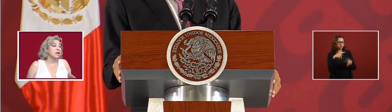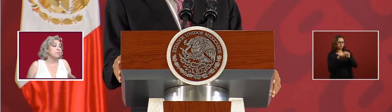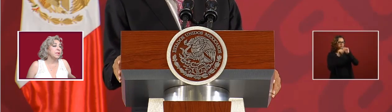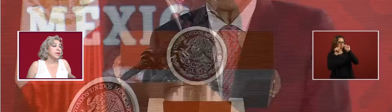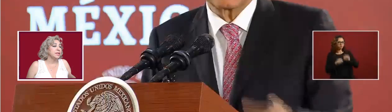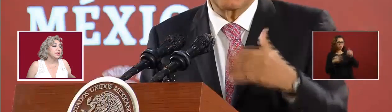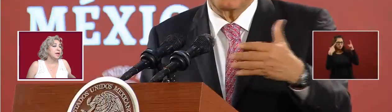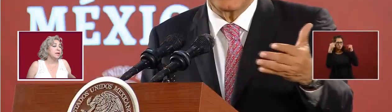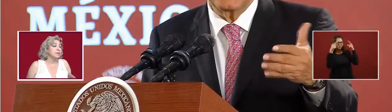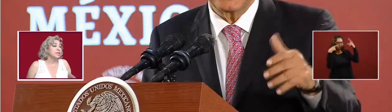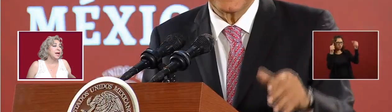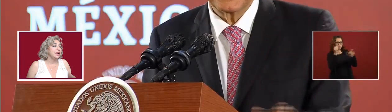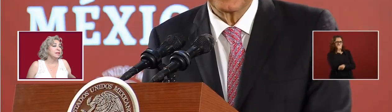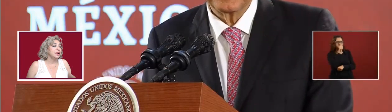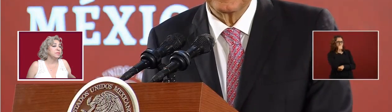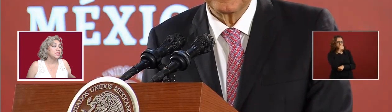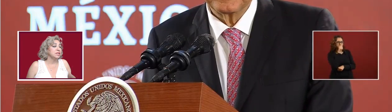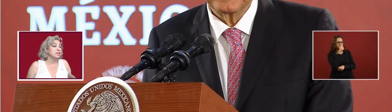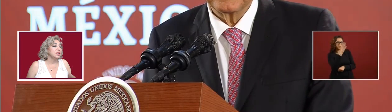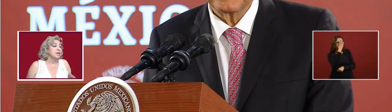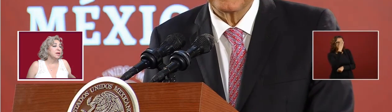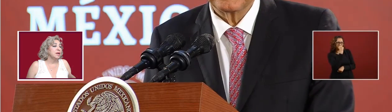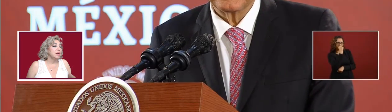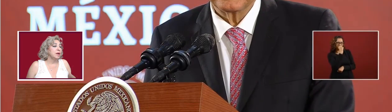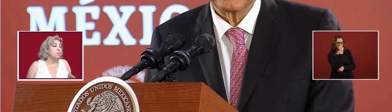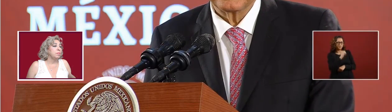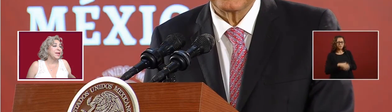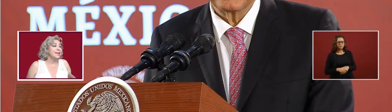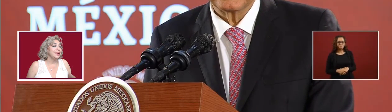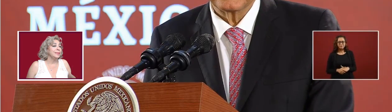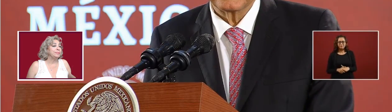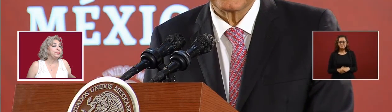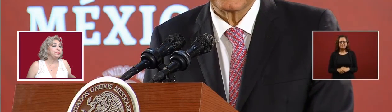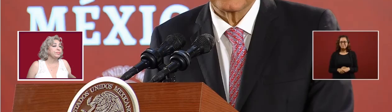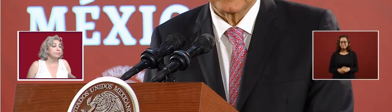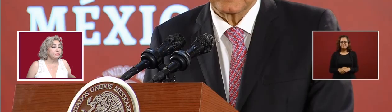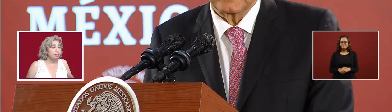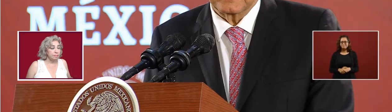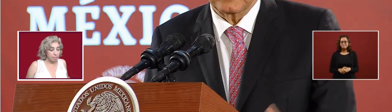haven't gotten my title. I'm still out pending.